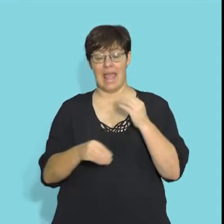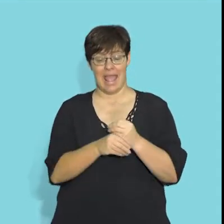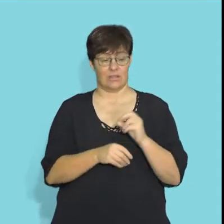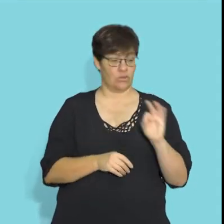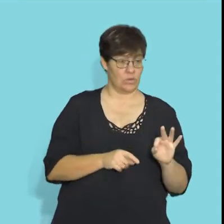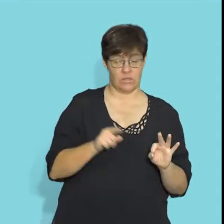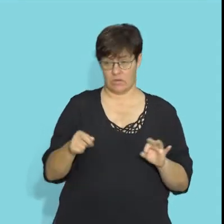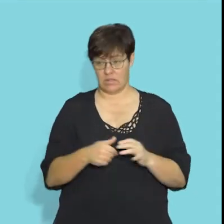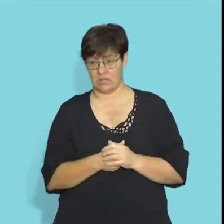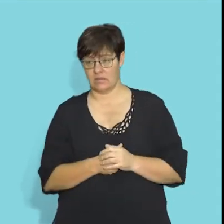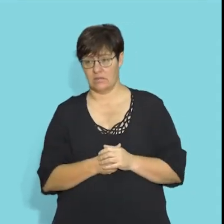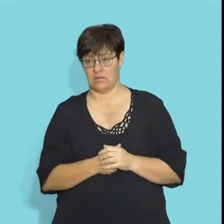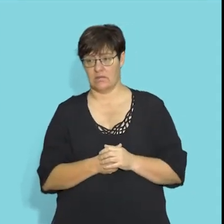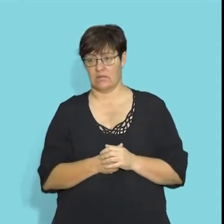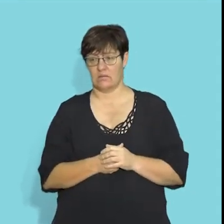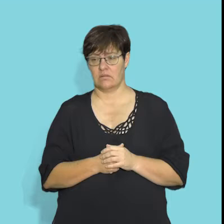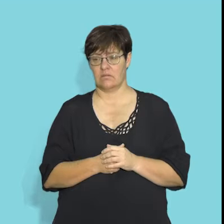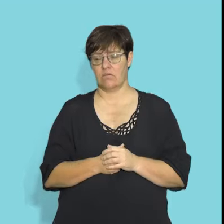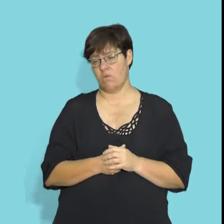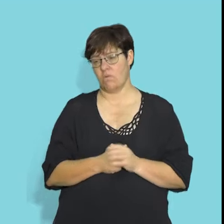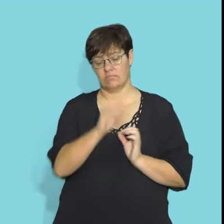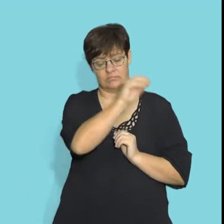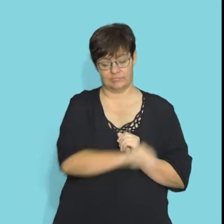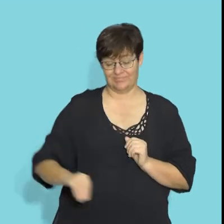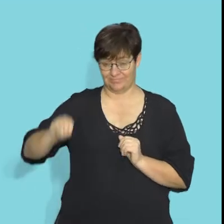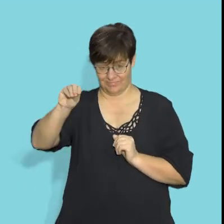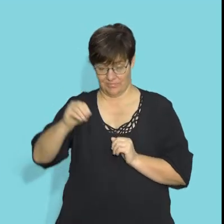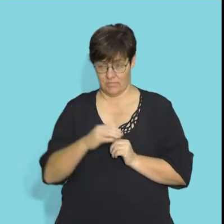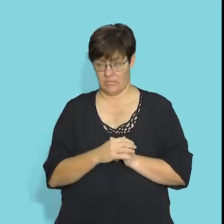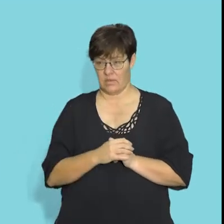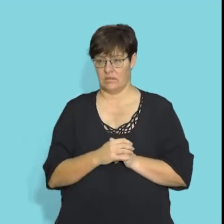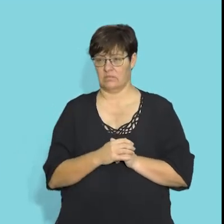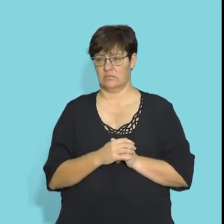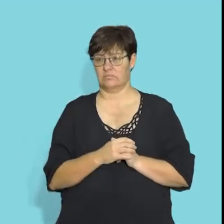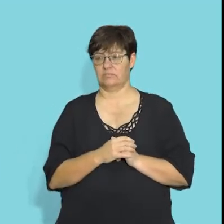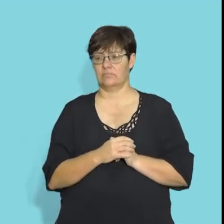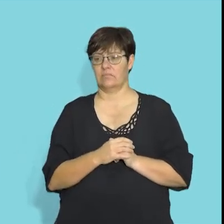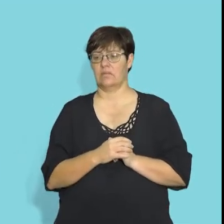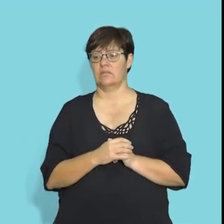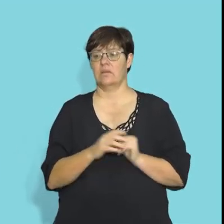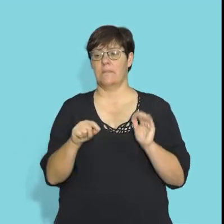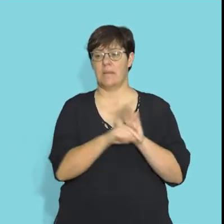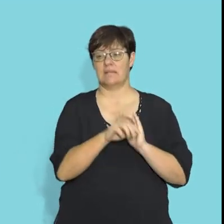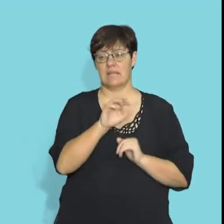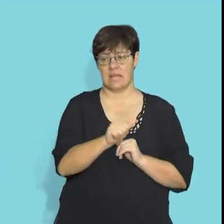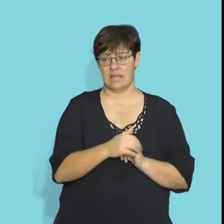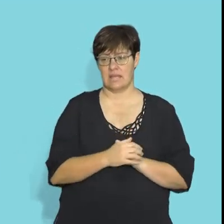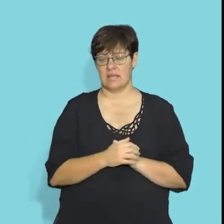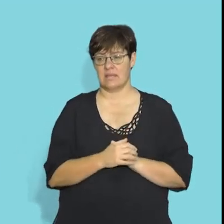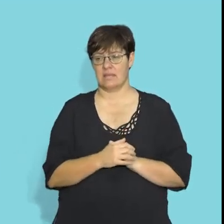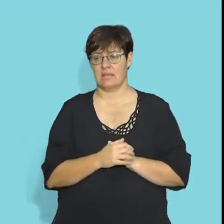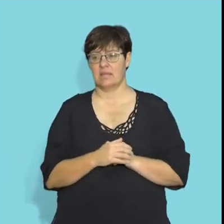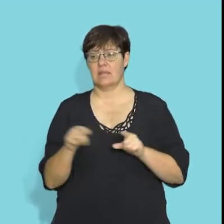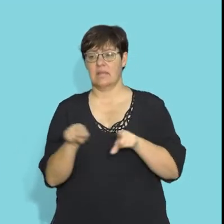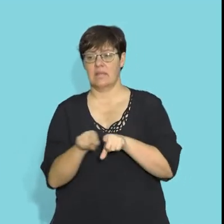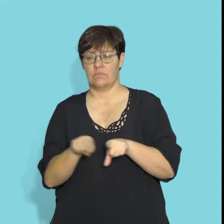add 3 on both sides, or take the minus 3 to the other side, which will give me minus